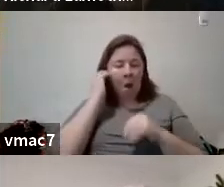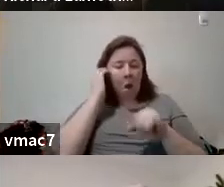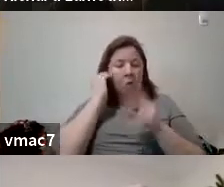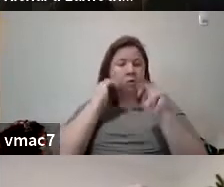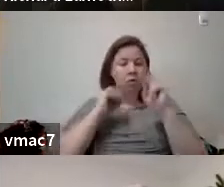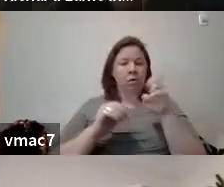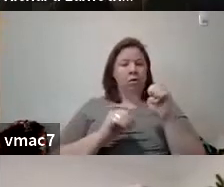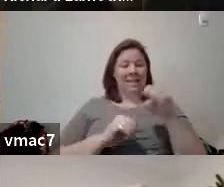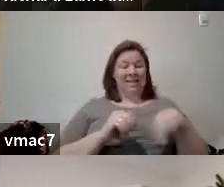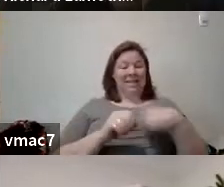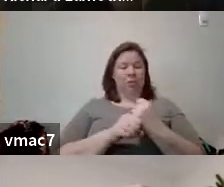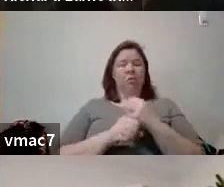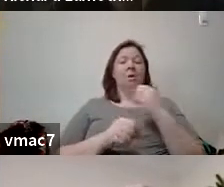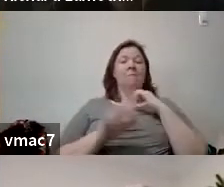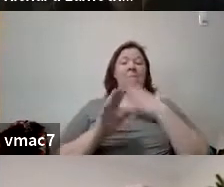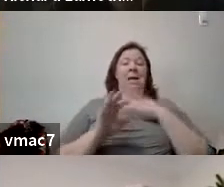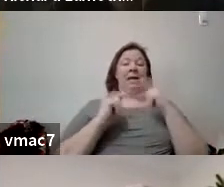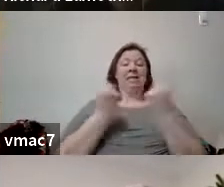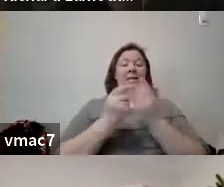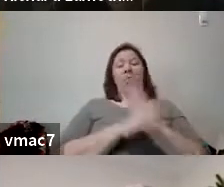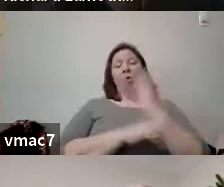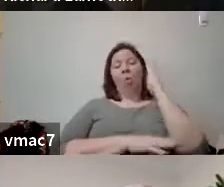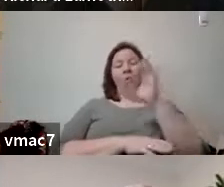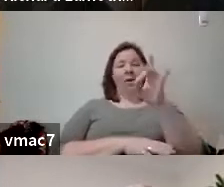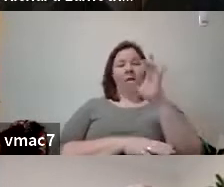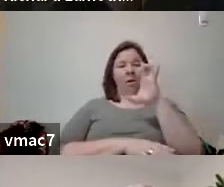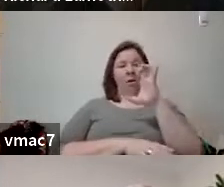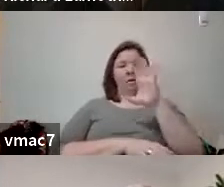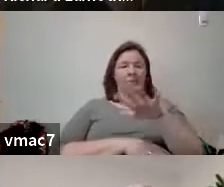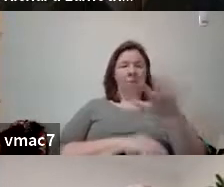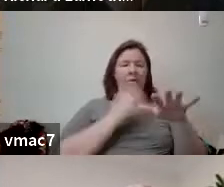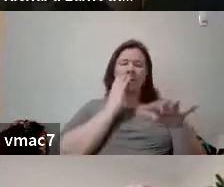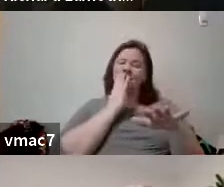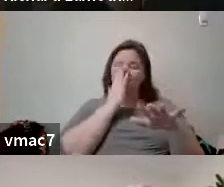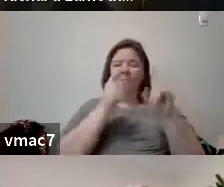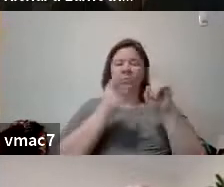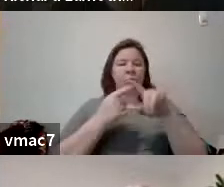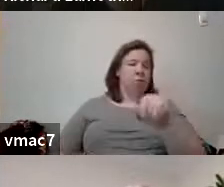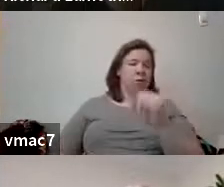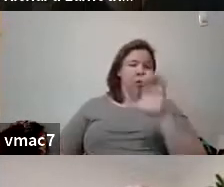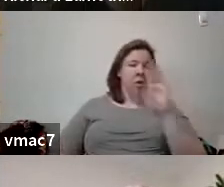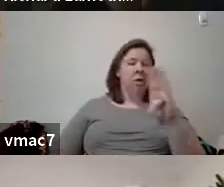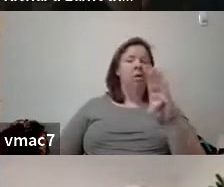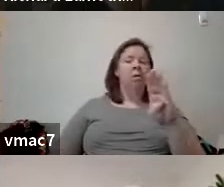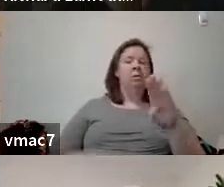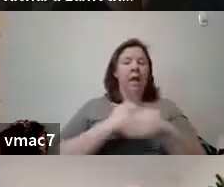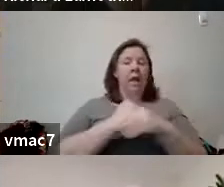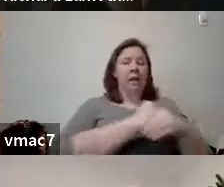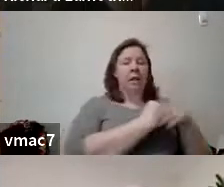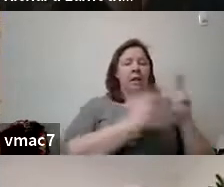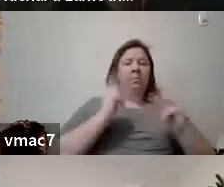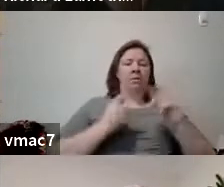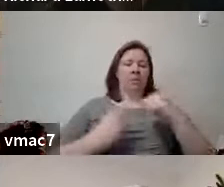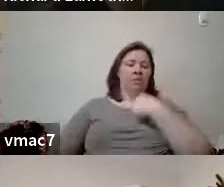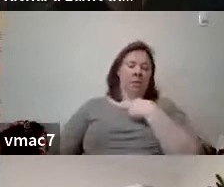over 855. Large part of that is due to Jacob's effort, Lady Anastasia, Razak, a lot